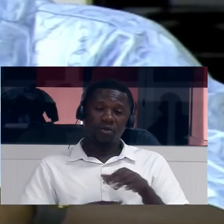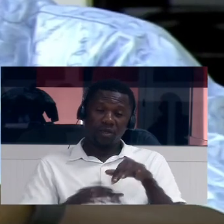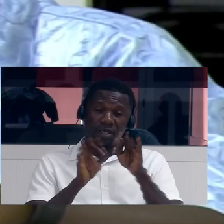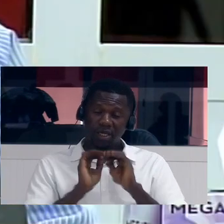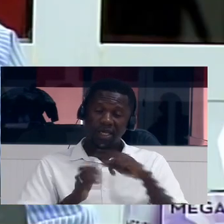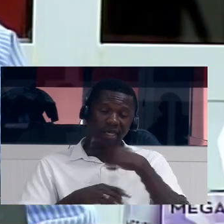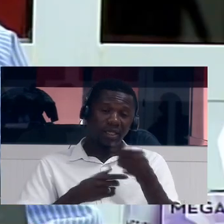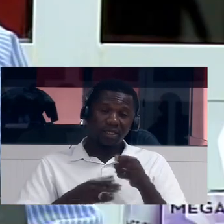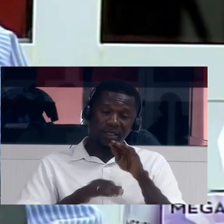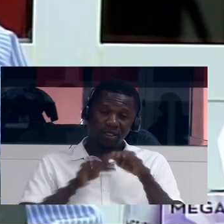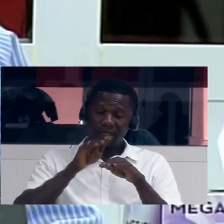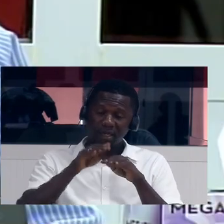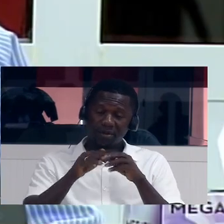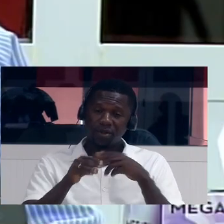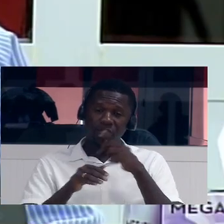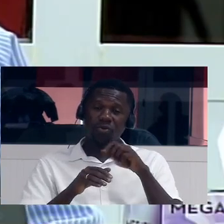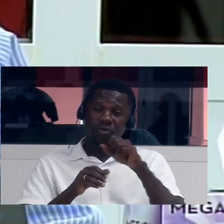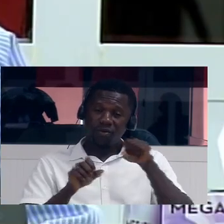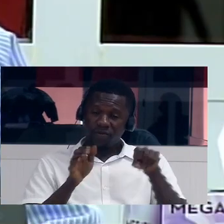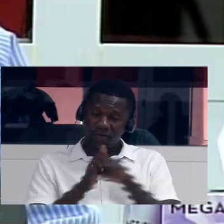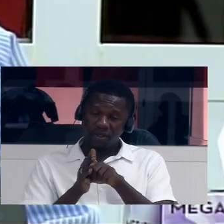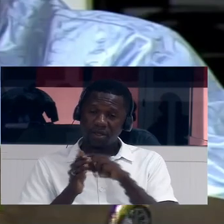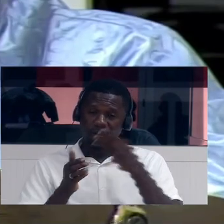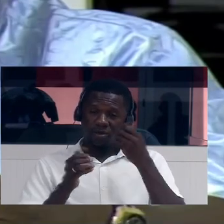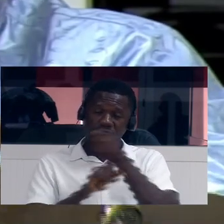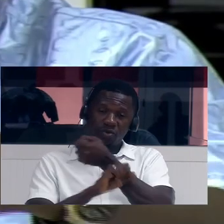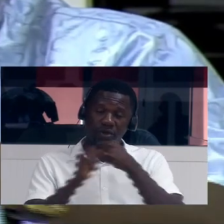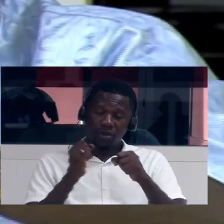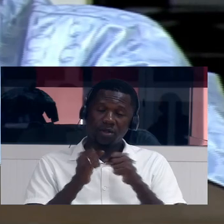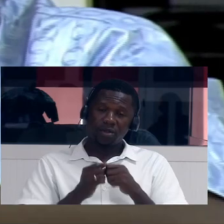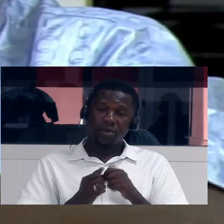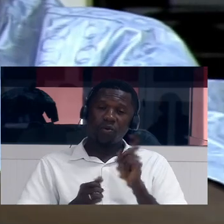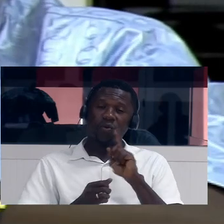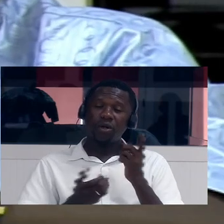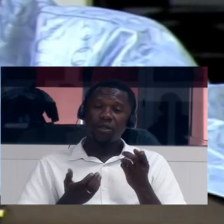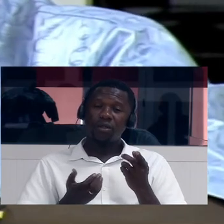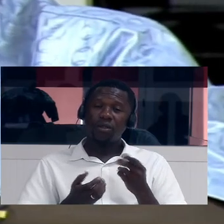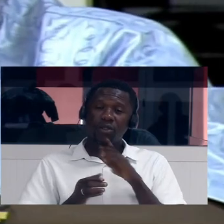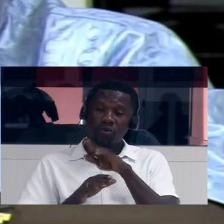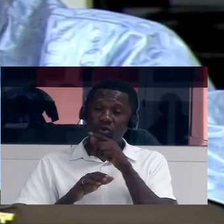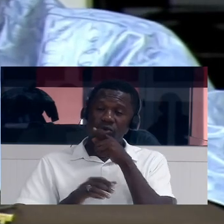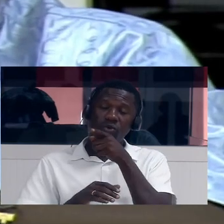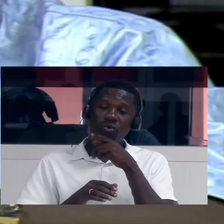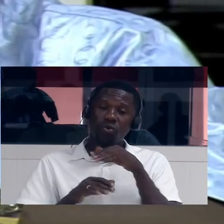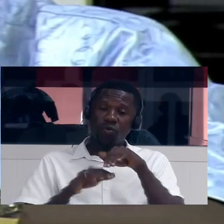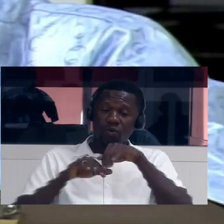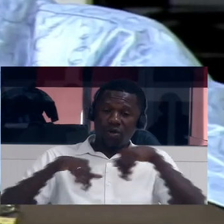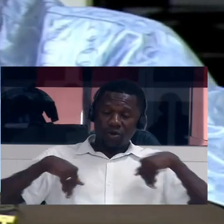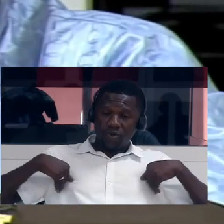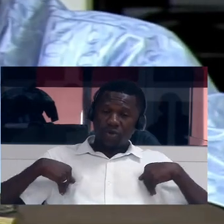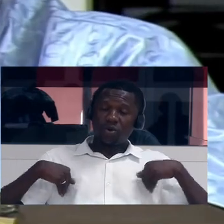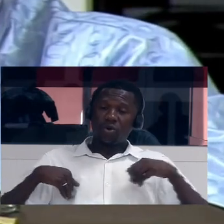that situation? What steps you can take? Did you withdraw your men? Did you give an order to